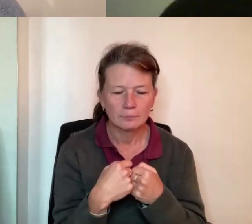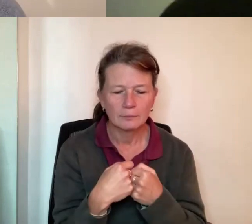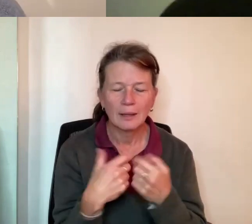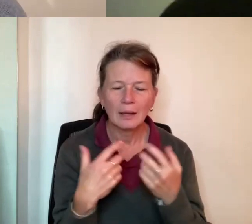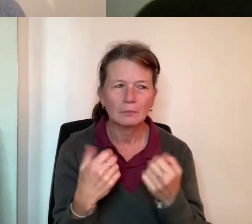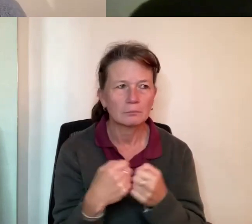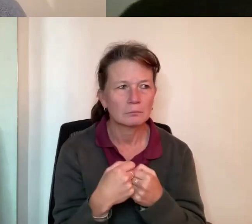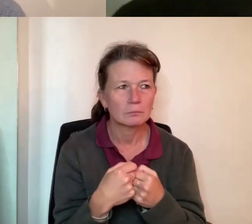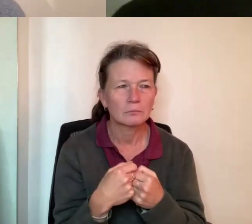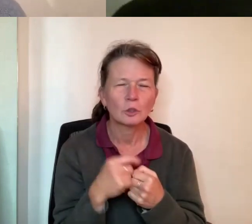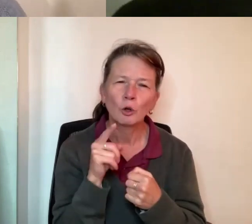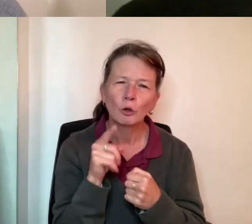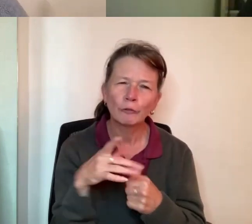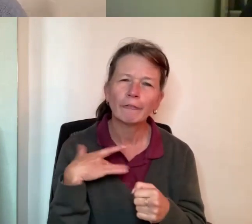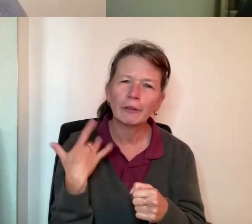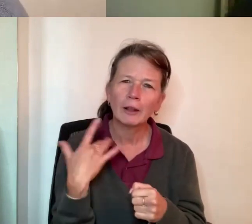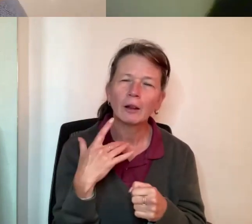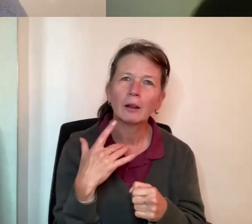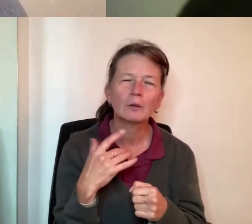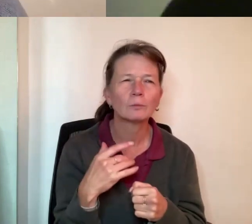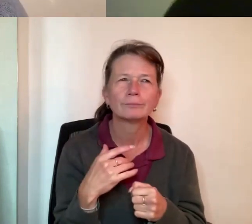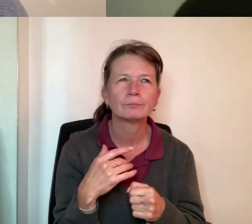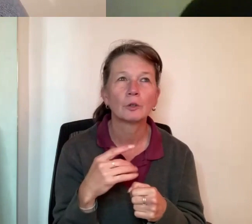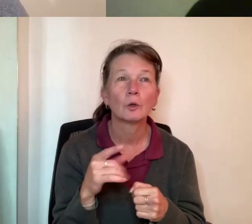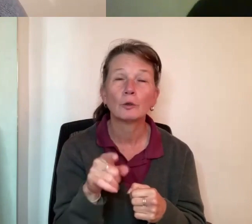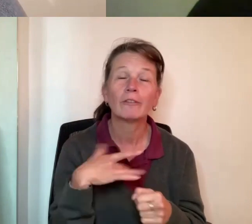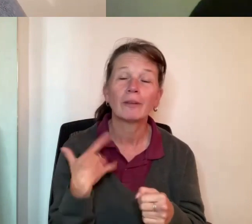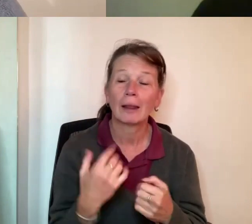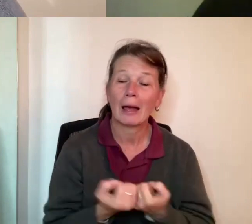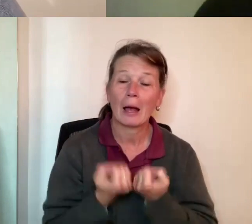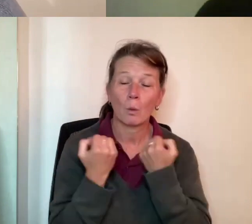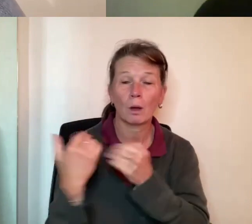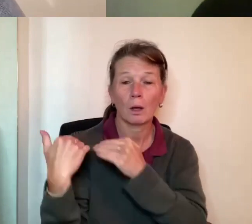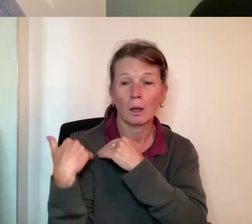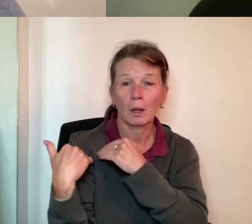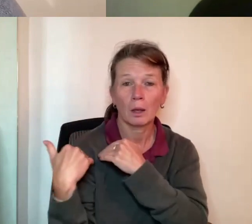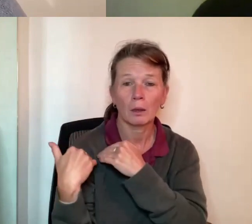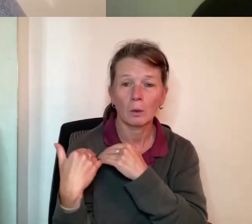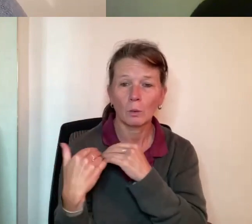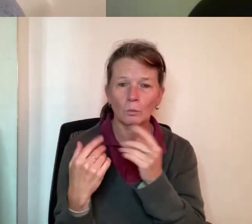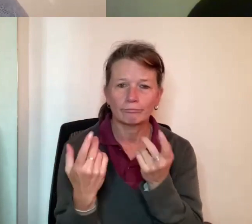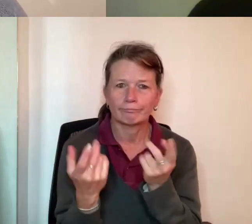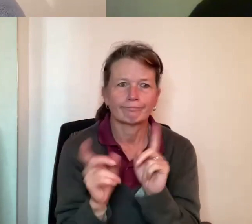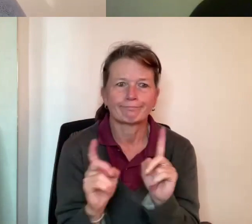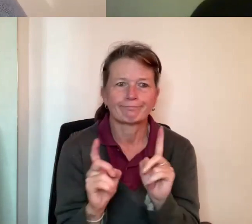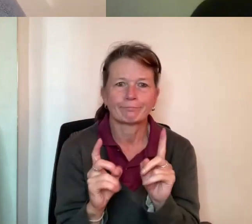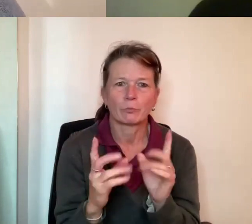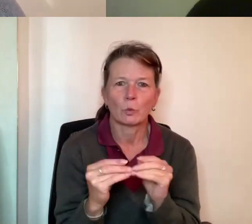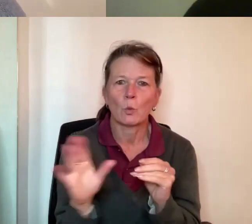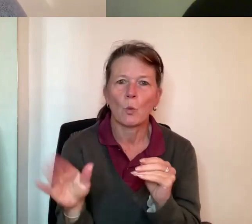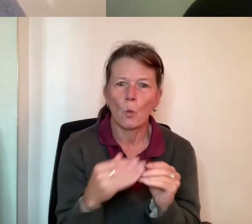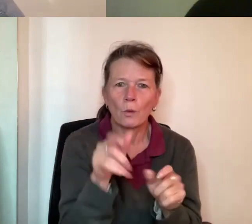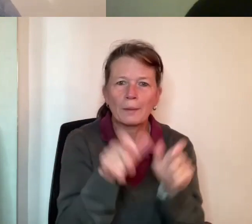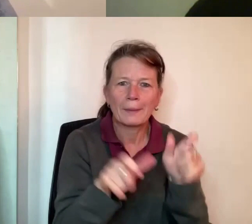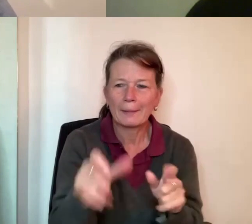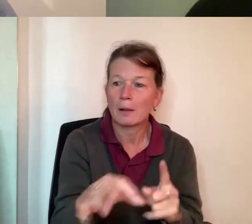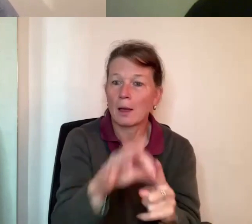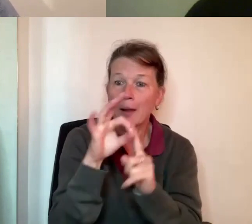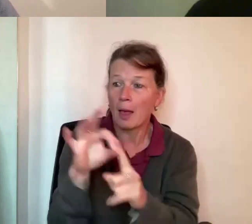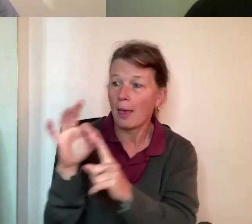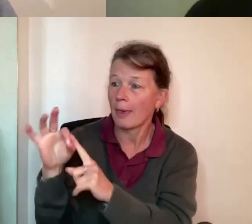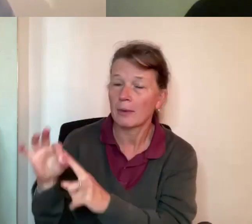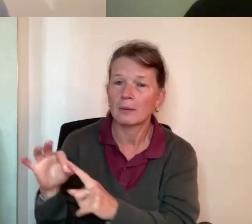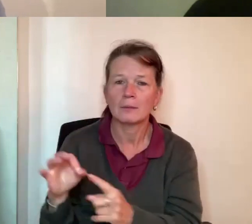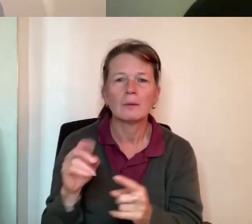what do you feel like or our responsibilities are with all of those people, most of